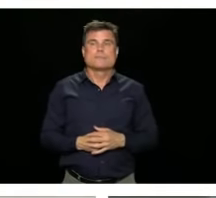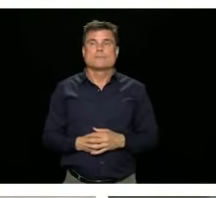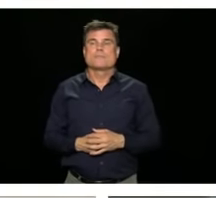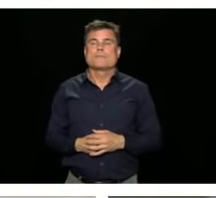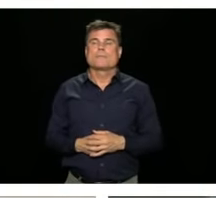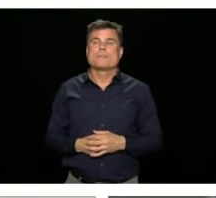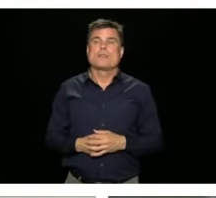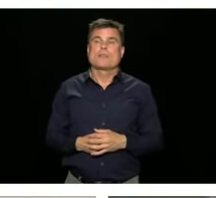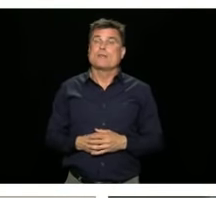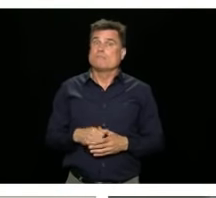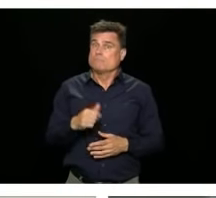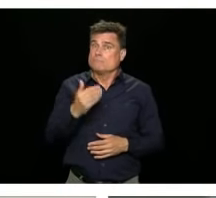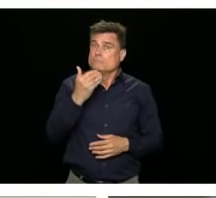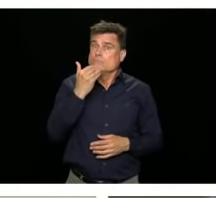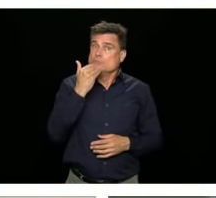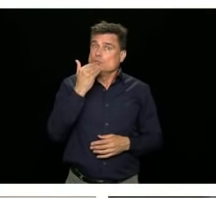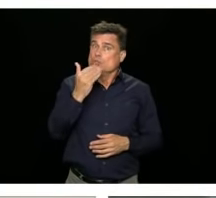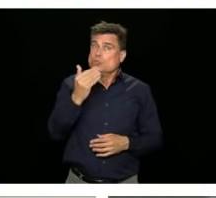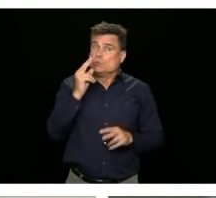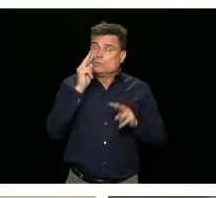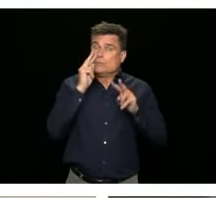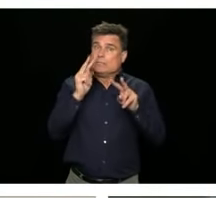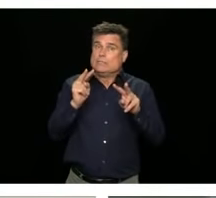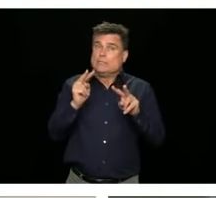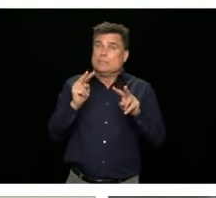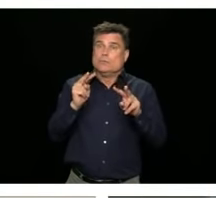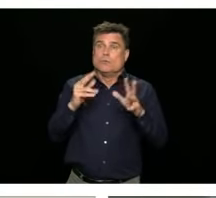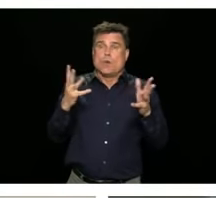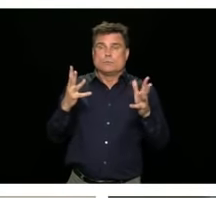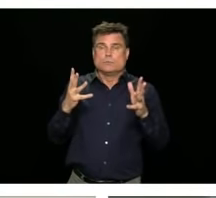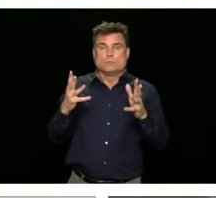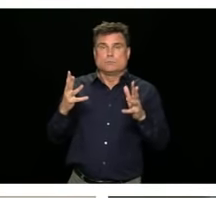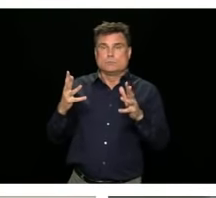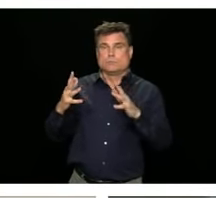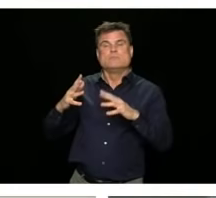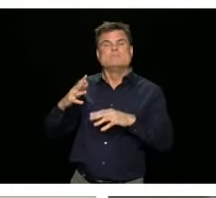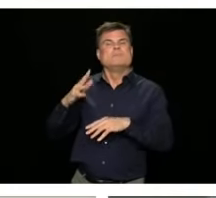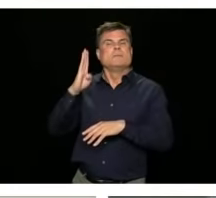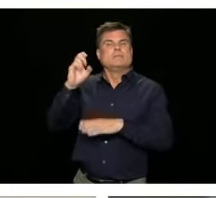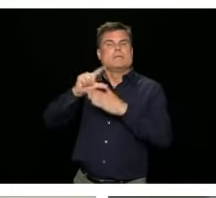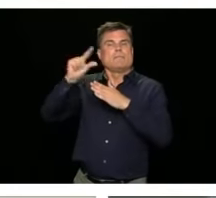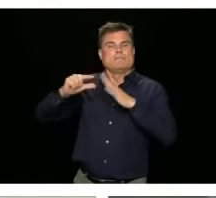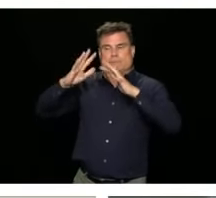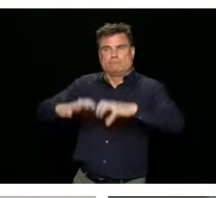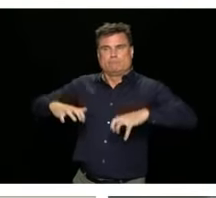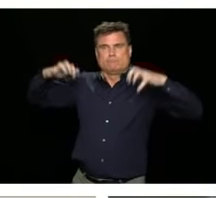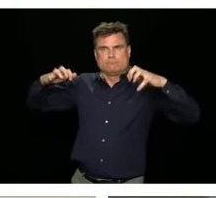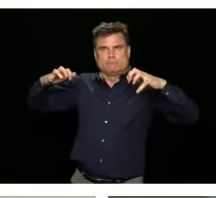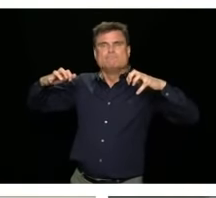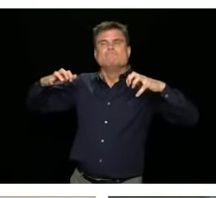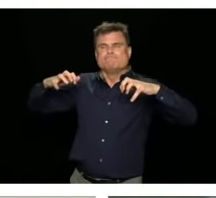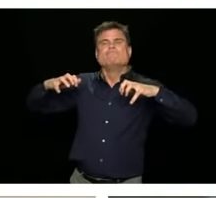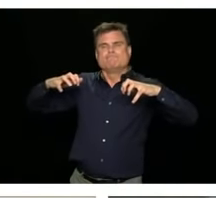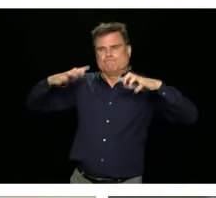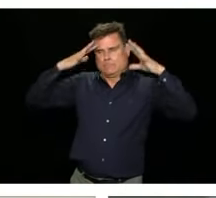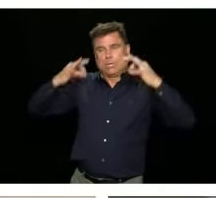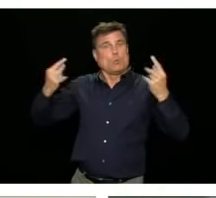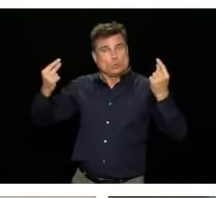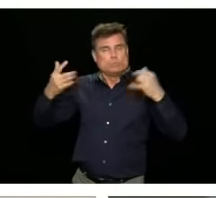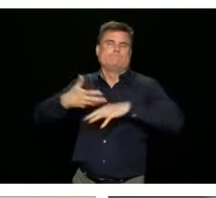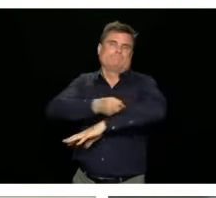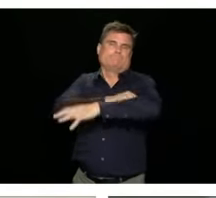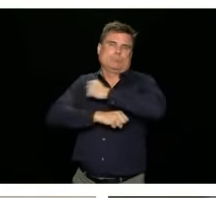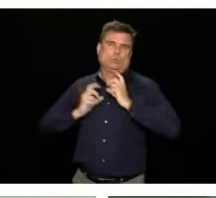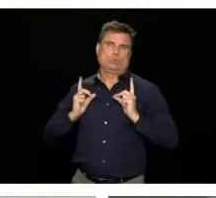proactively forward to the needs of our community. So it's very good to hear that. Our next question, we have so many questions online. I'm very happy to